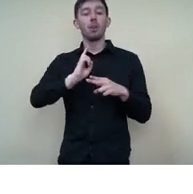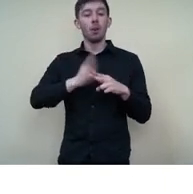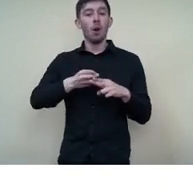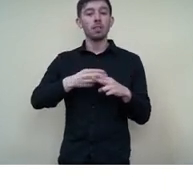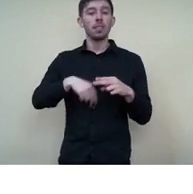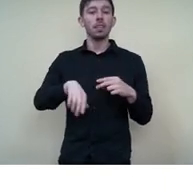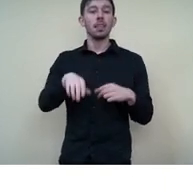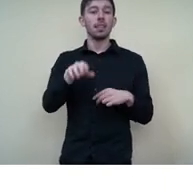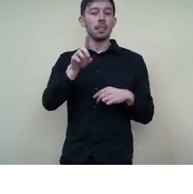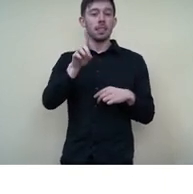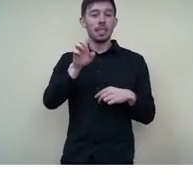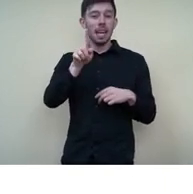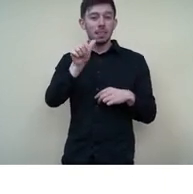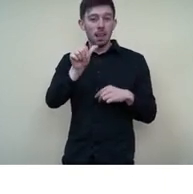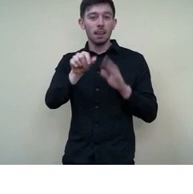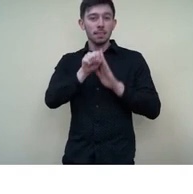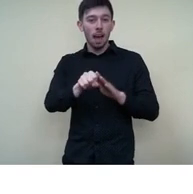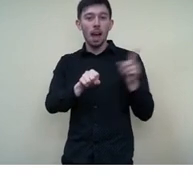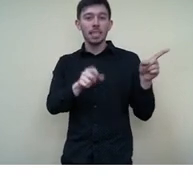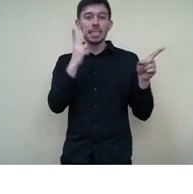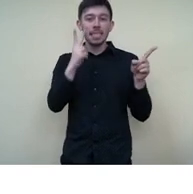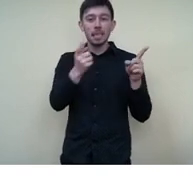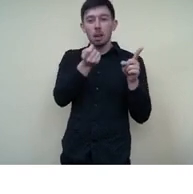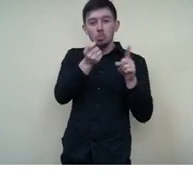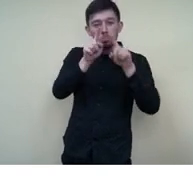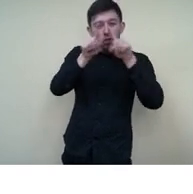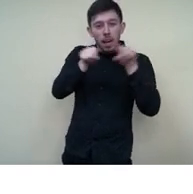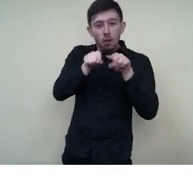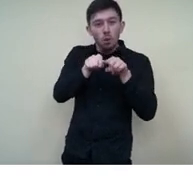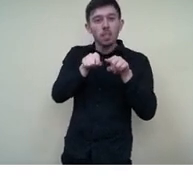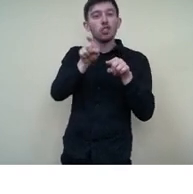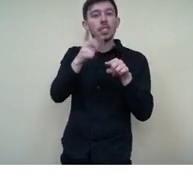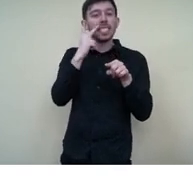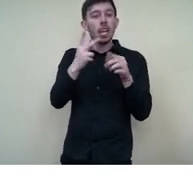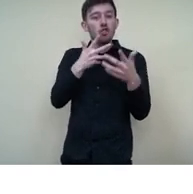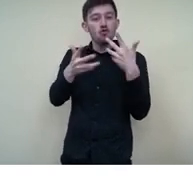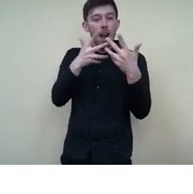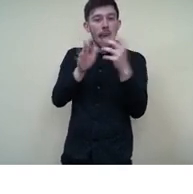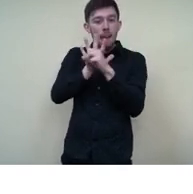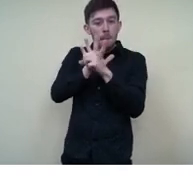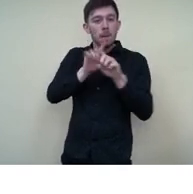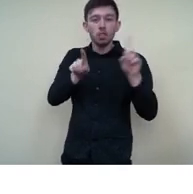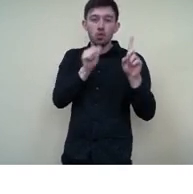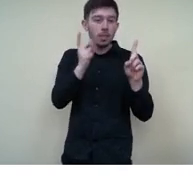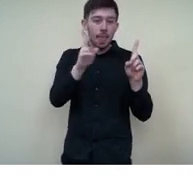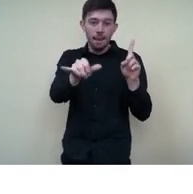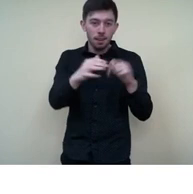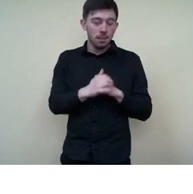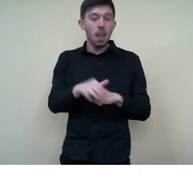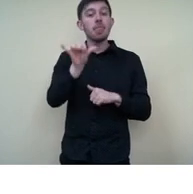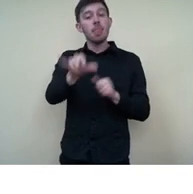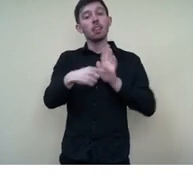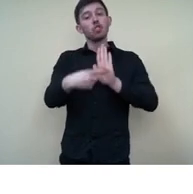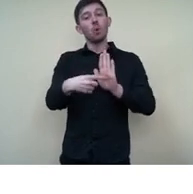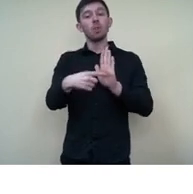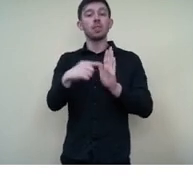delta sign, which is right here where you can see this little triangle where you should see gray matter, you don't see it. And so that would indicate that there is